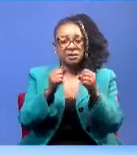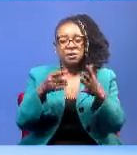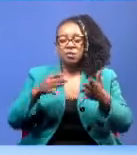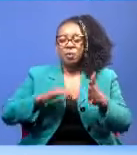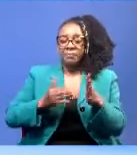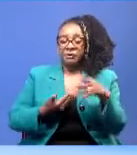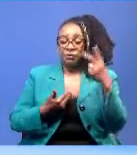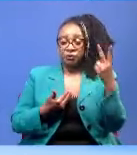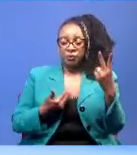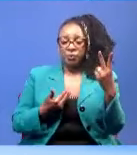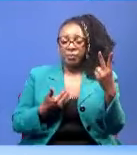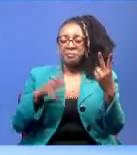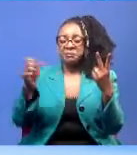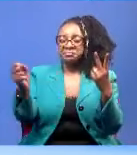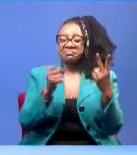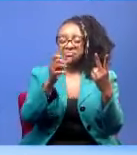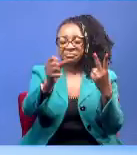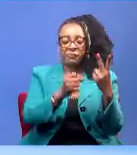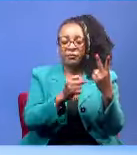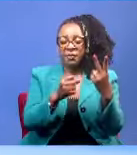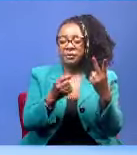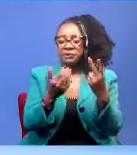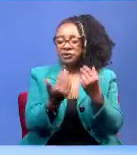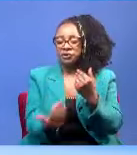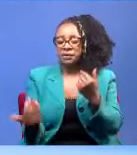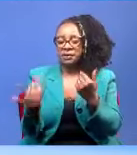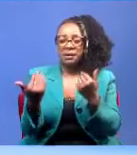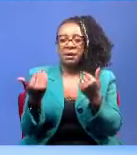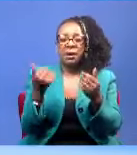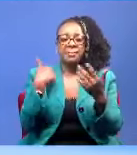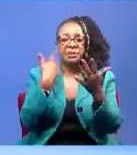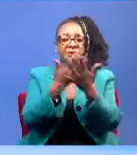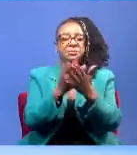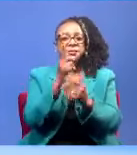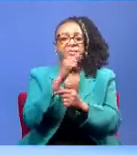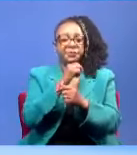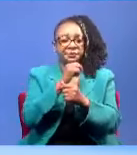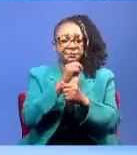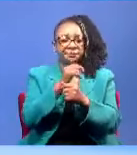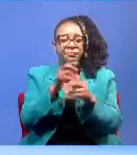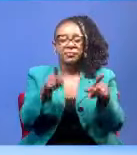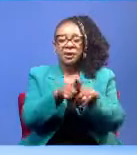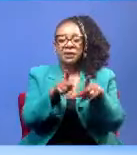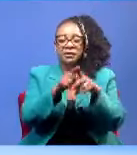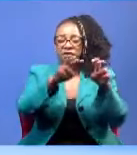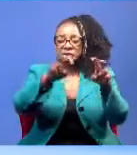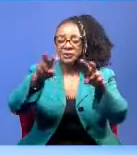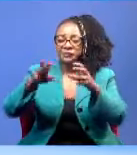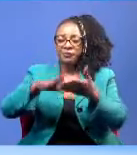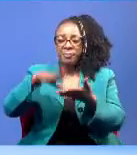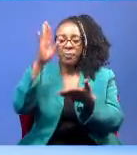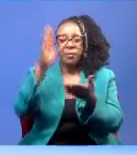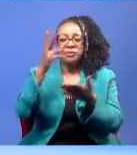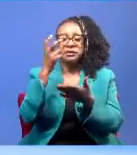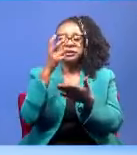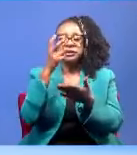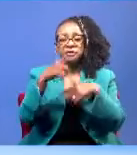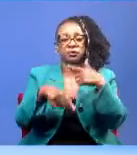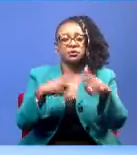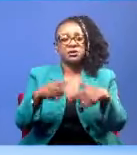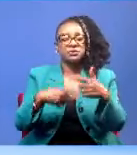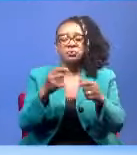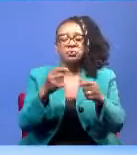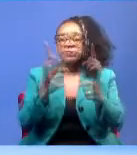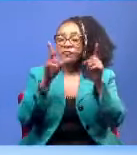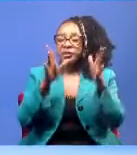of recruiting the minors on behalf of the pedophile have been arrested as the search for more suspects intensifies. The foreigner,